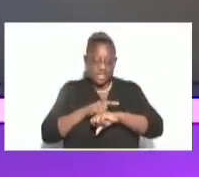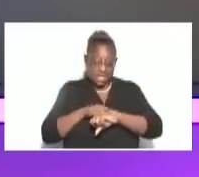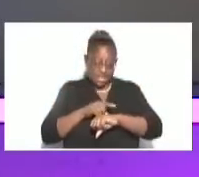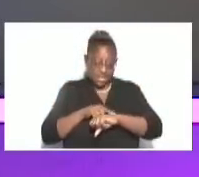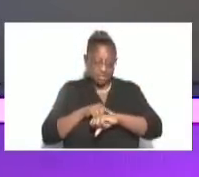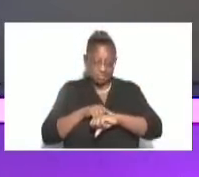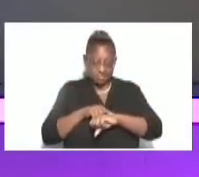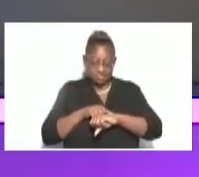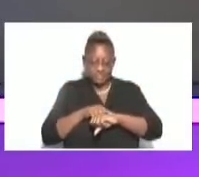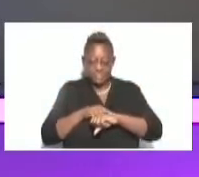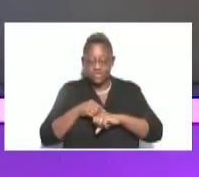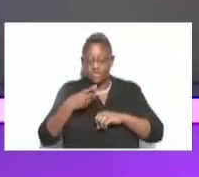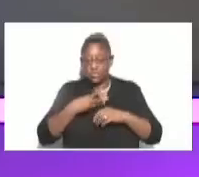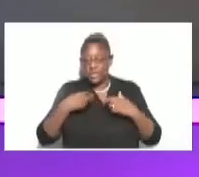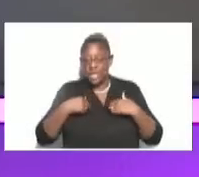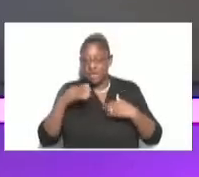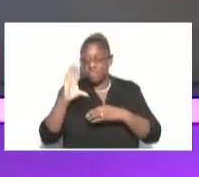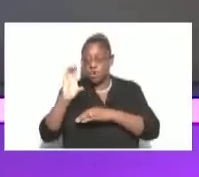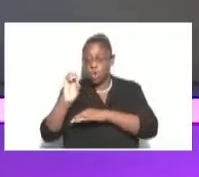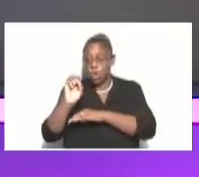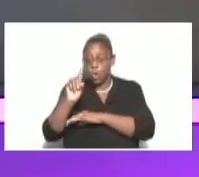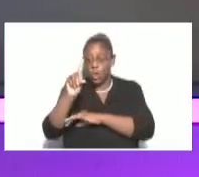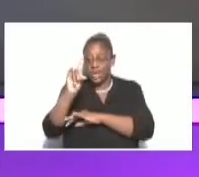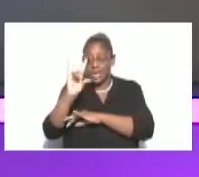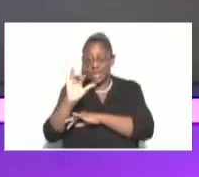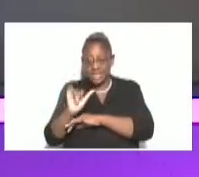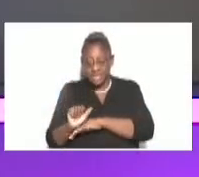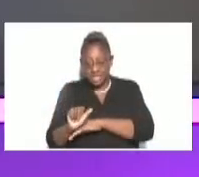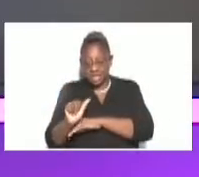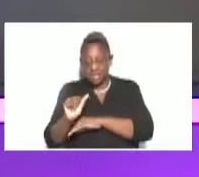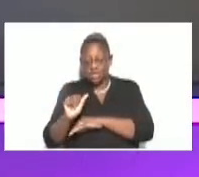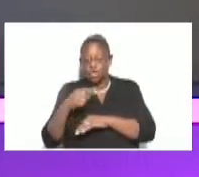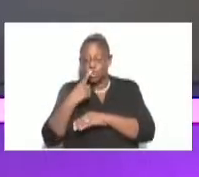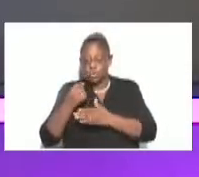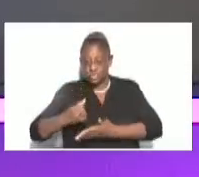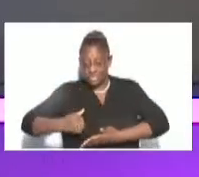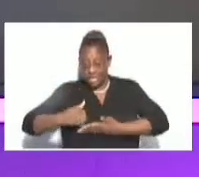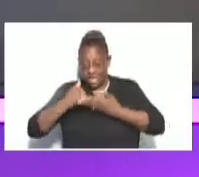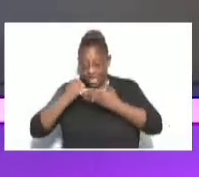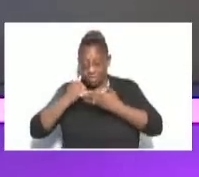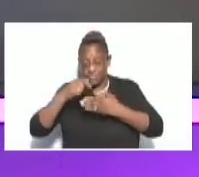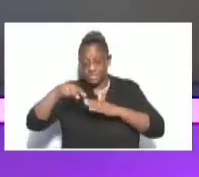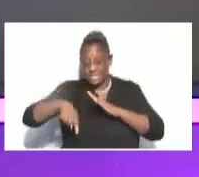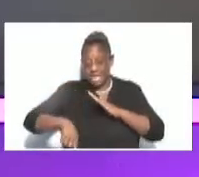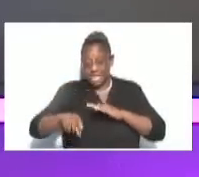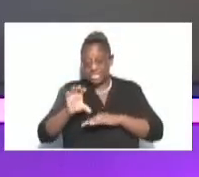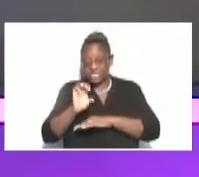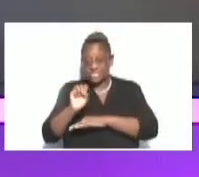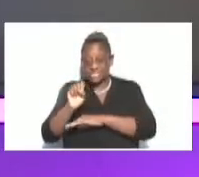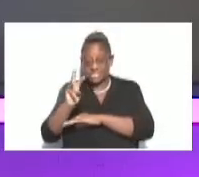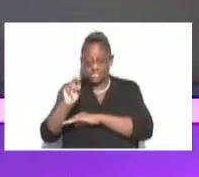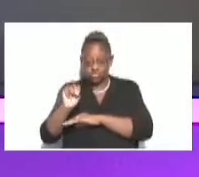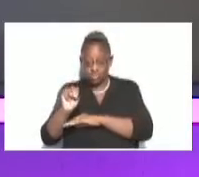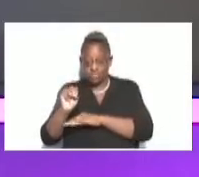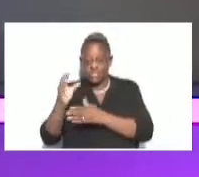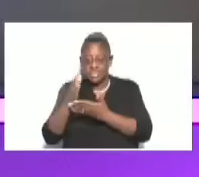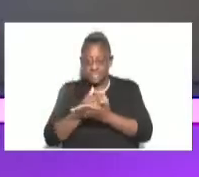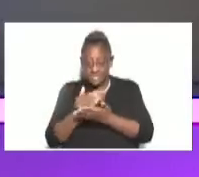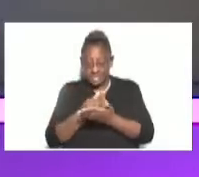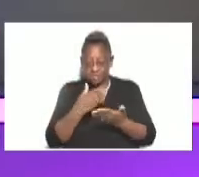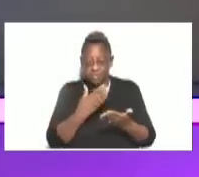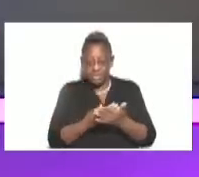the hand-up. Colina Insurance Bahamas is assisting the local Down Syndrome Association in its fundraising effort.